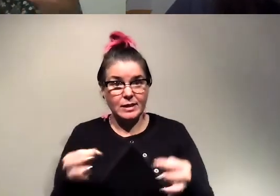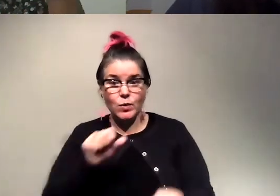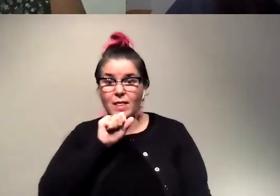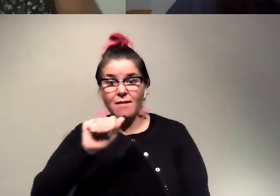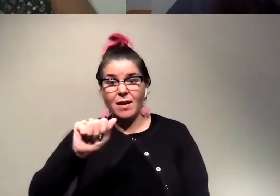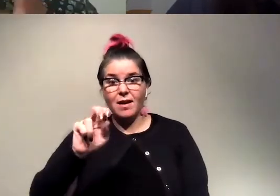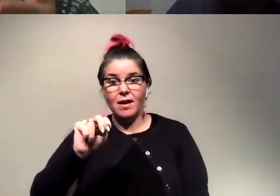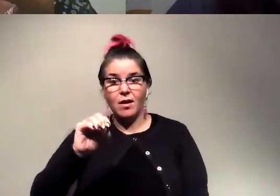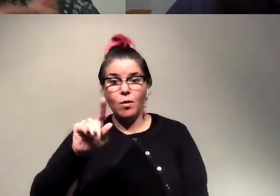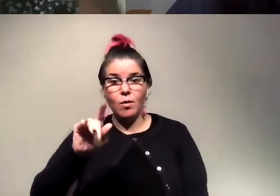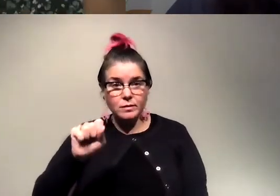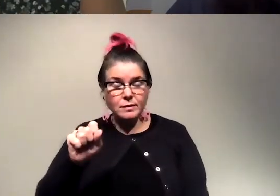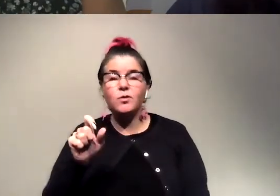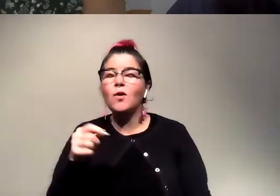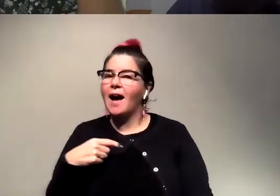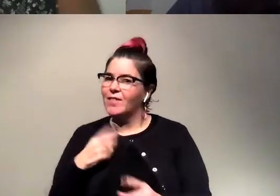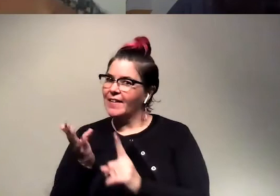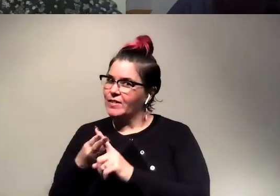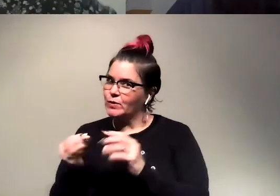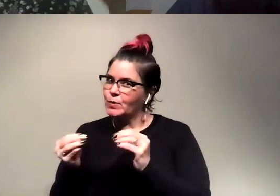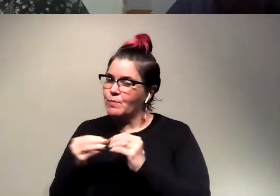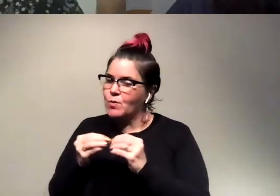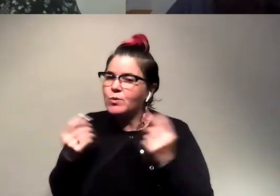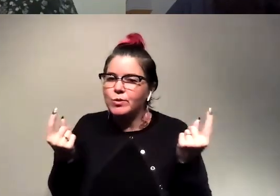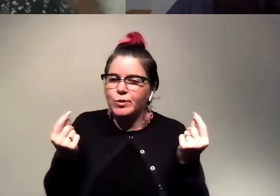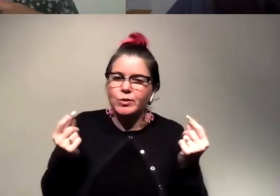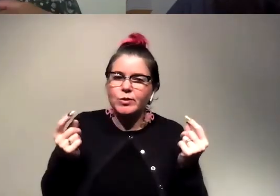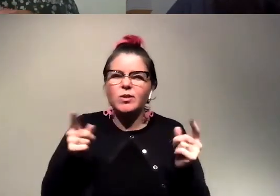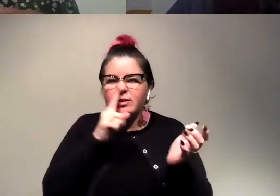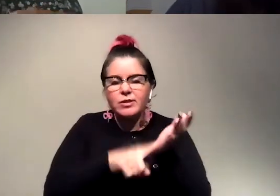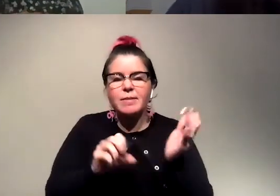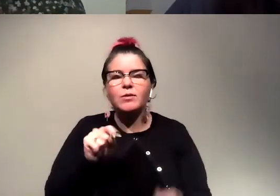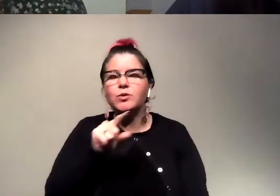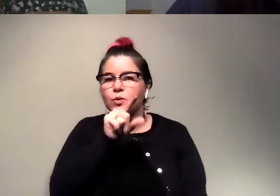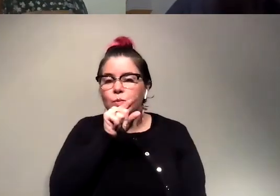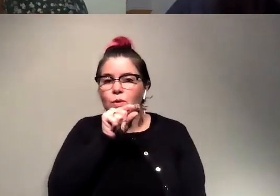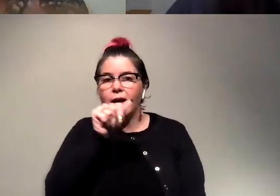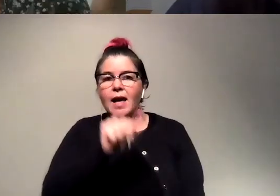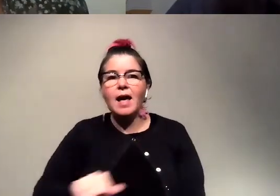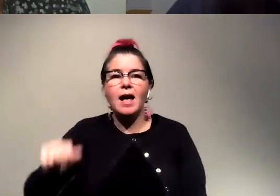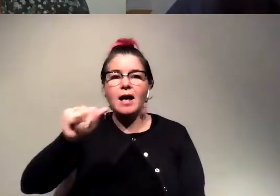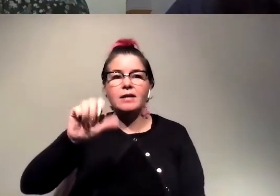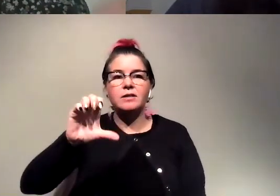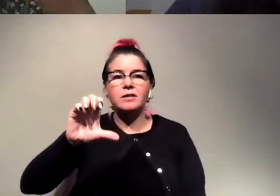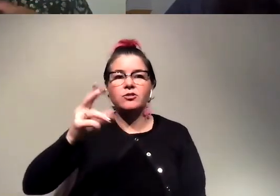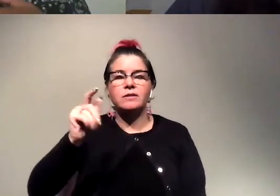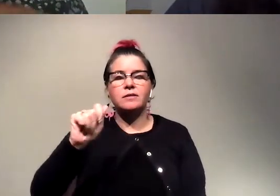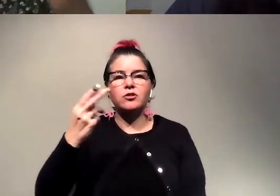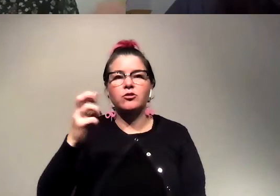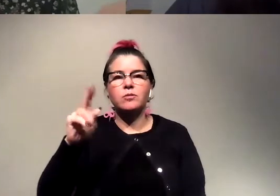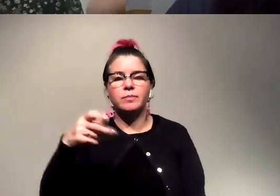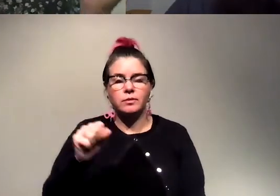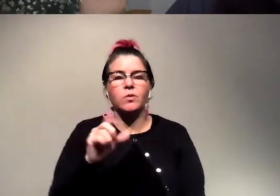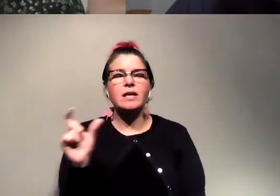you still need some convincing, you can check me out on Twitter at Chelsea Herps or on